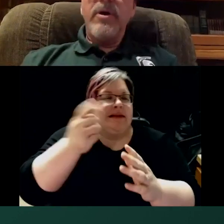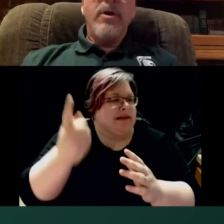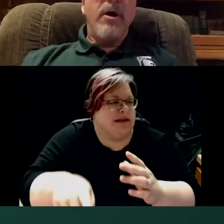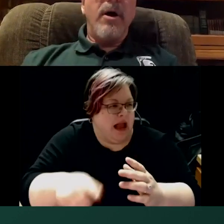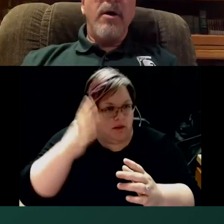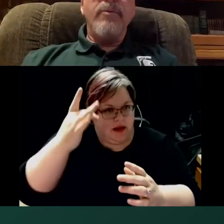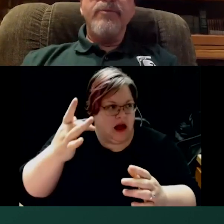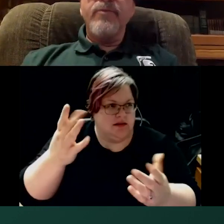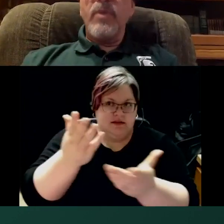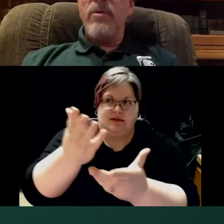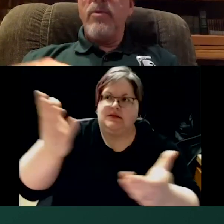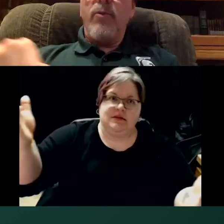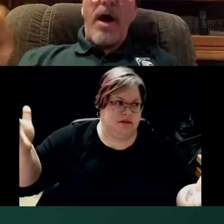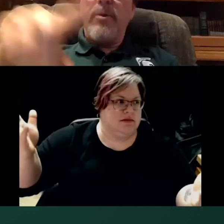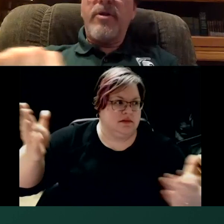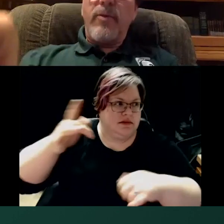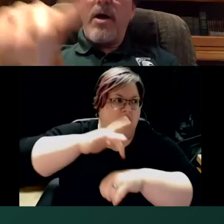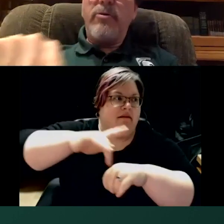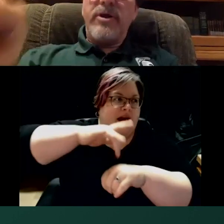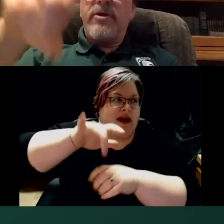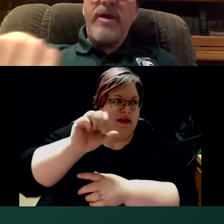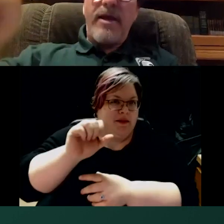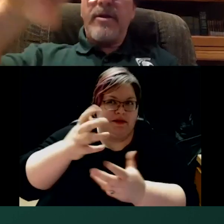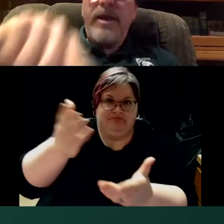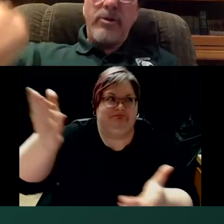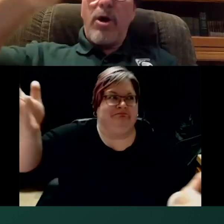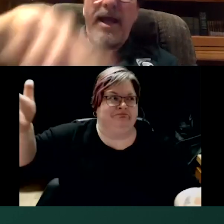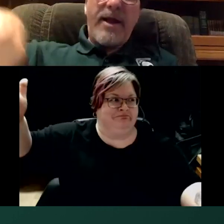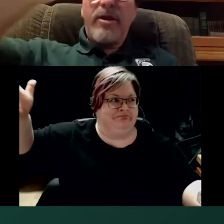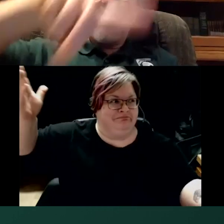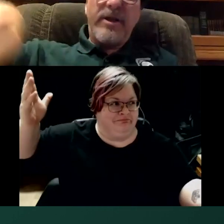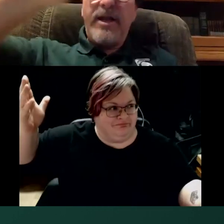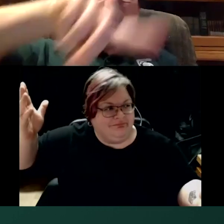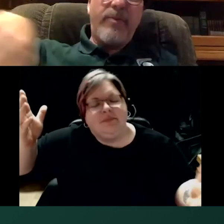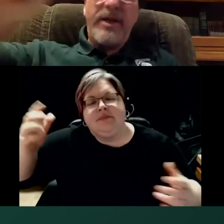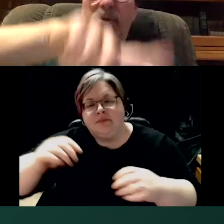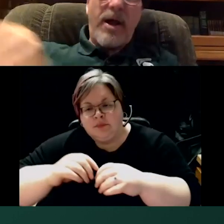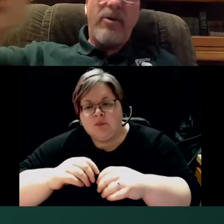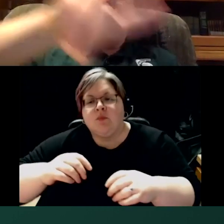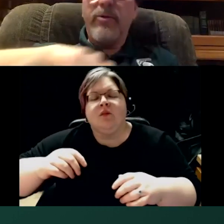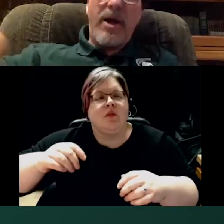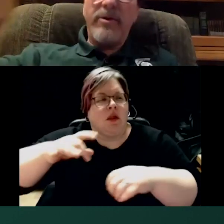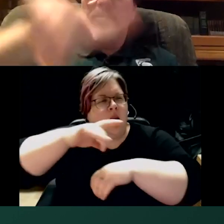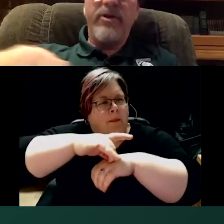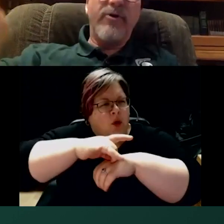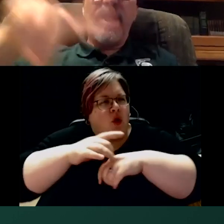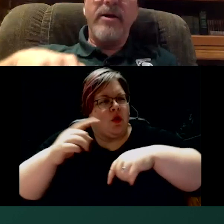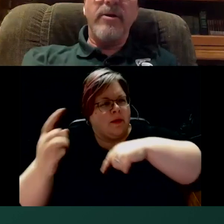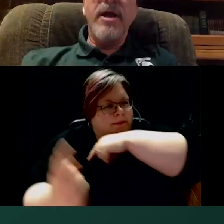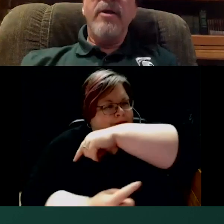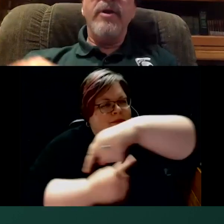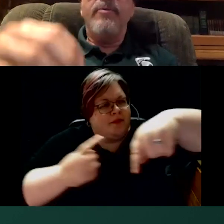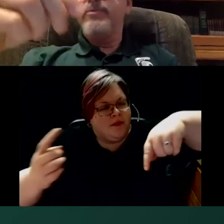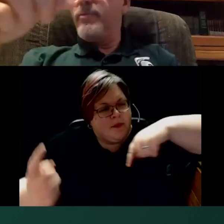described, um, wobbles around. It has a long axis, but it keeps spinning around and around at different